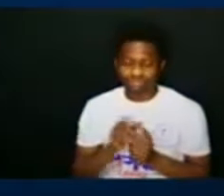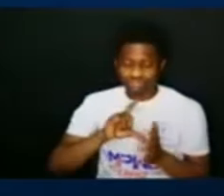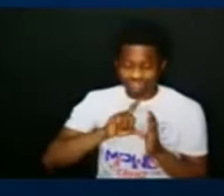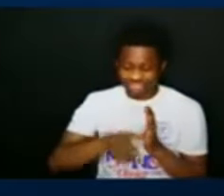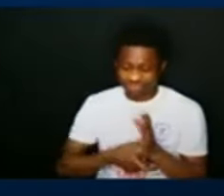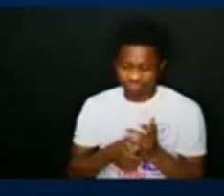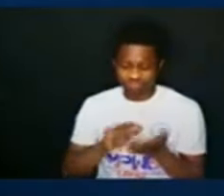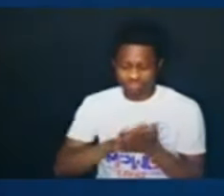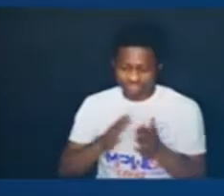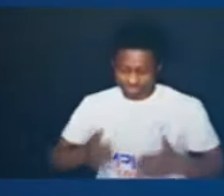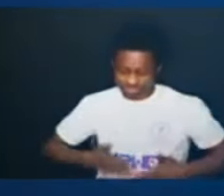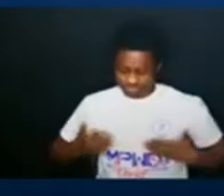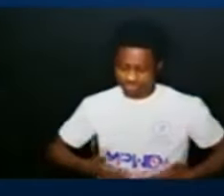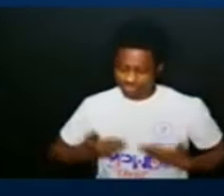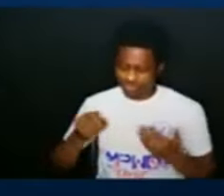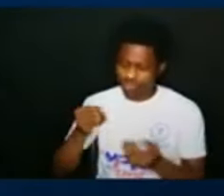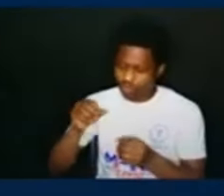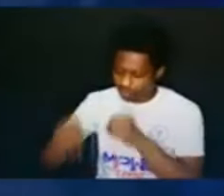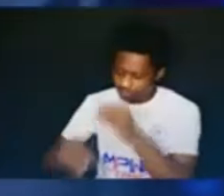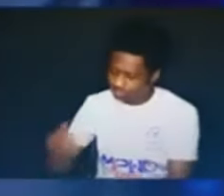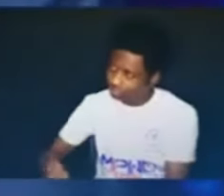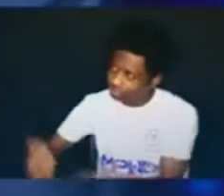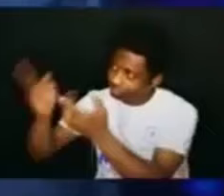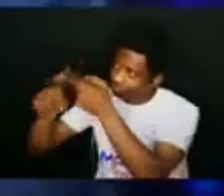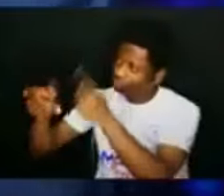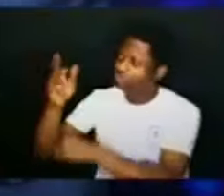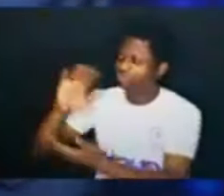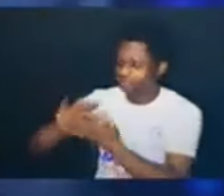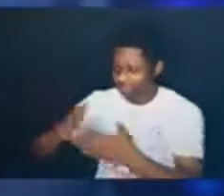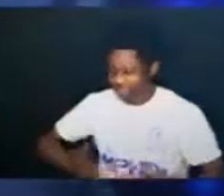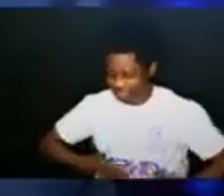your gift to the Lord God